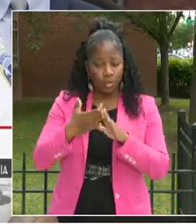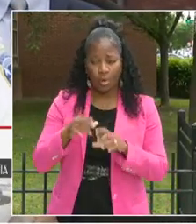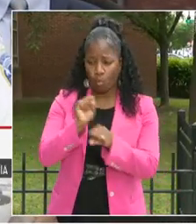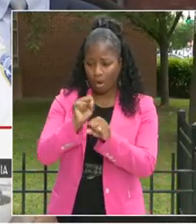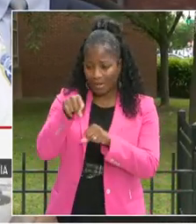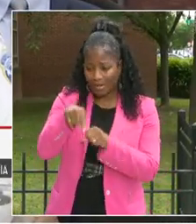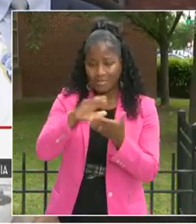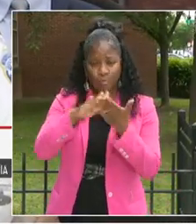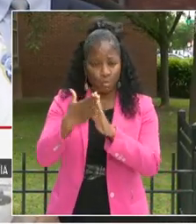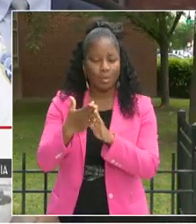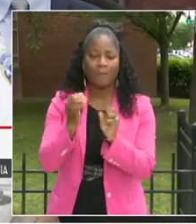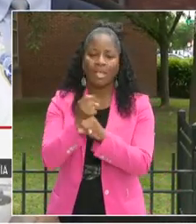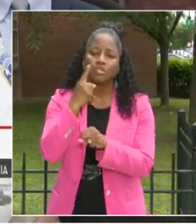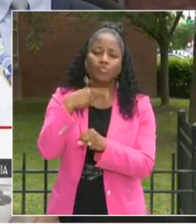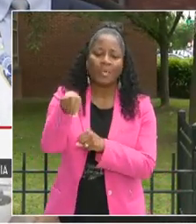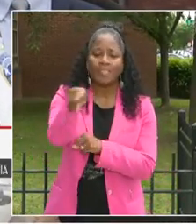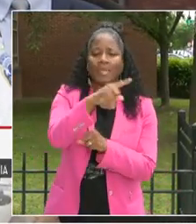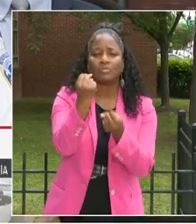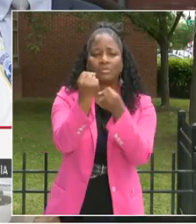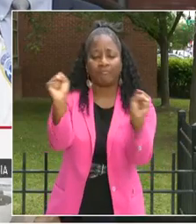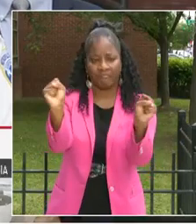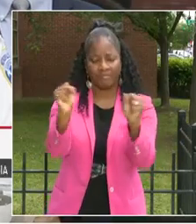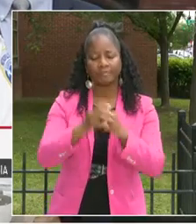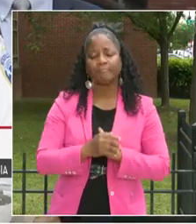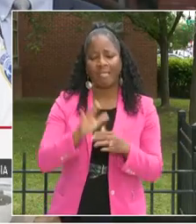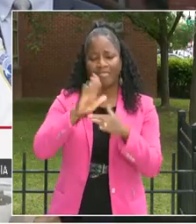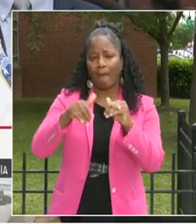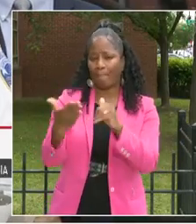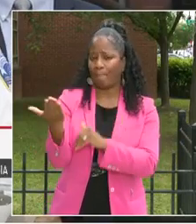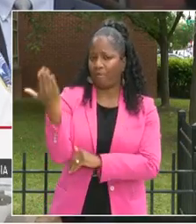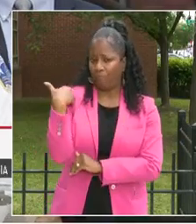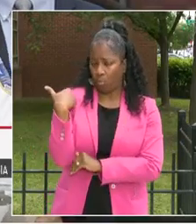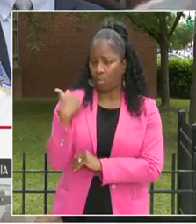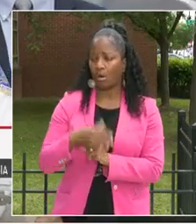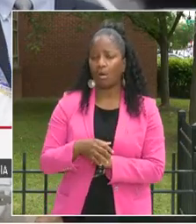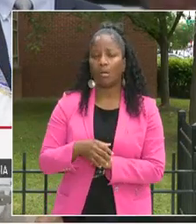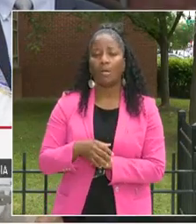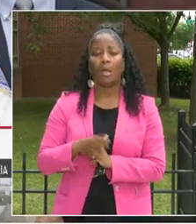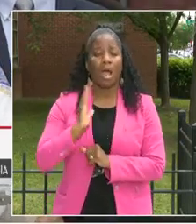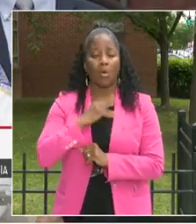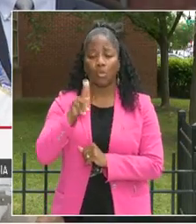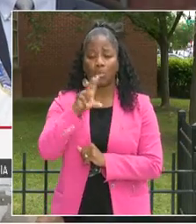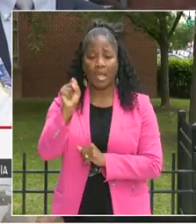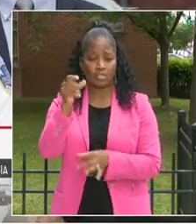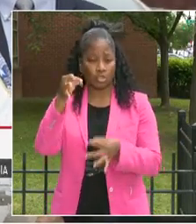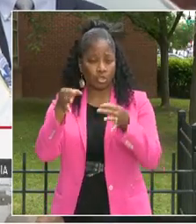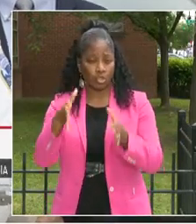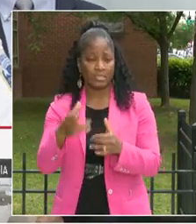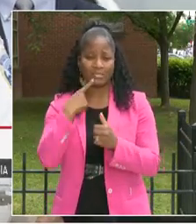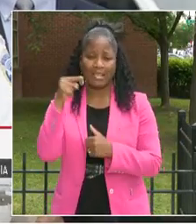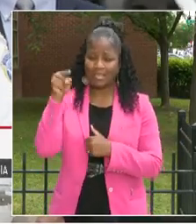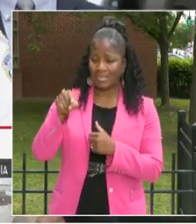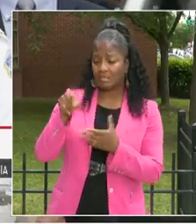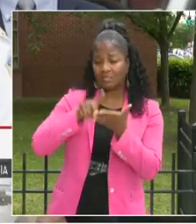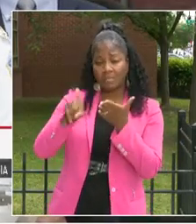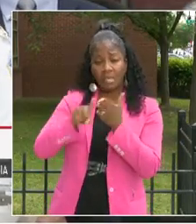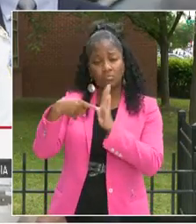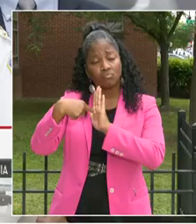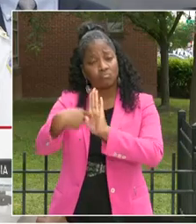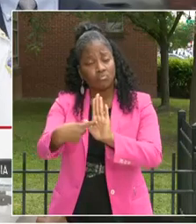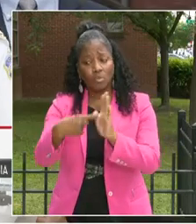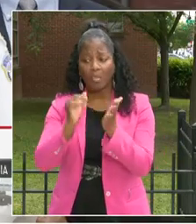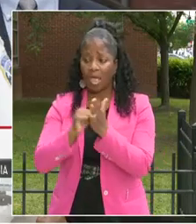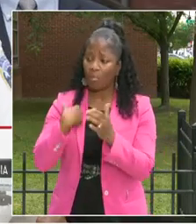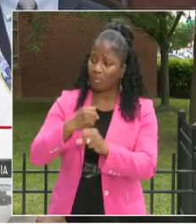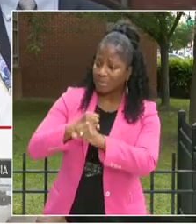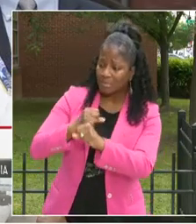safer than they were before. As the United States Attorney Matthew Graves said, This investigation reflects our focus on protecting our